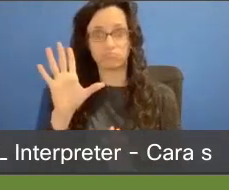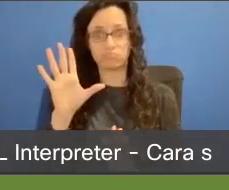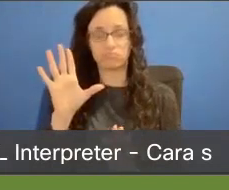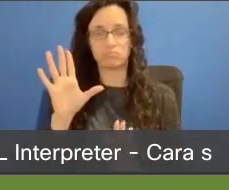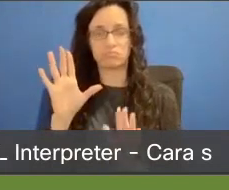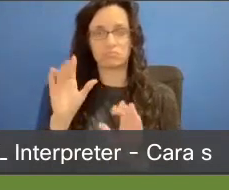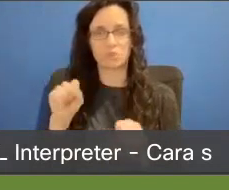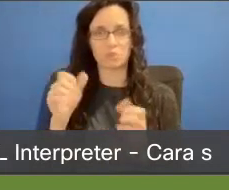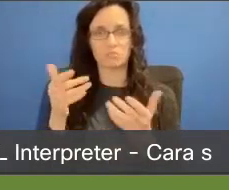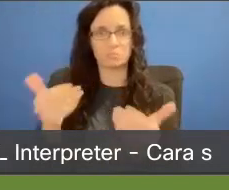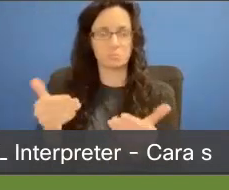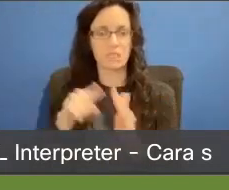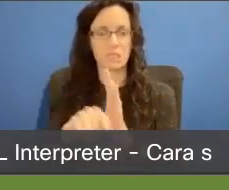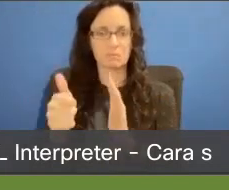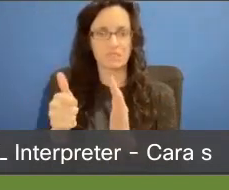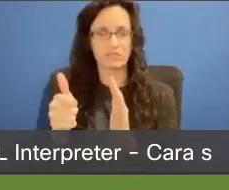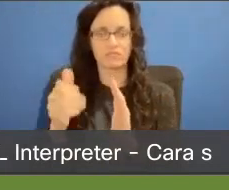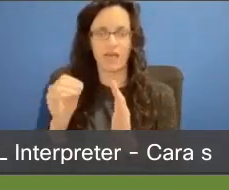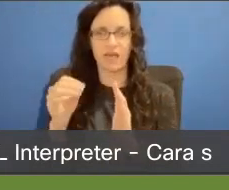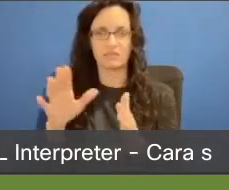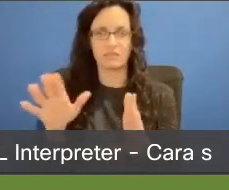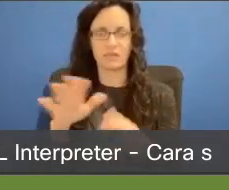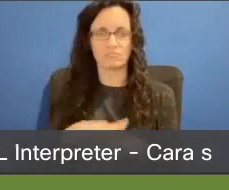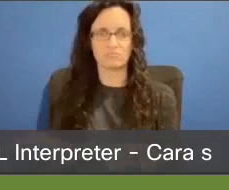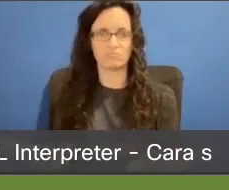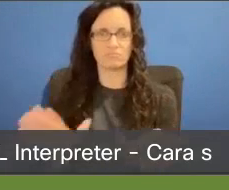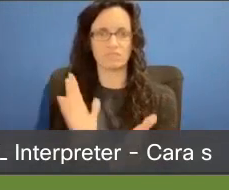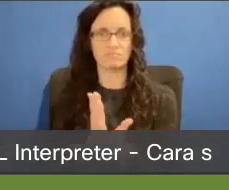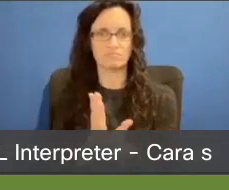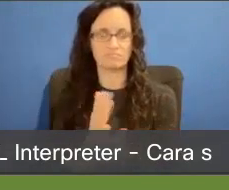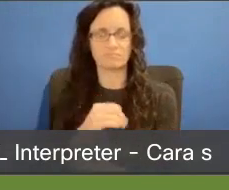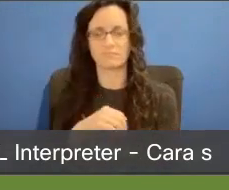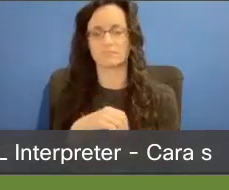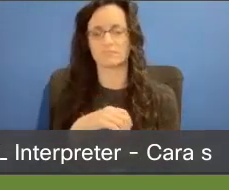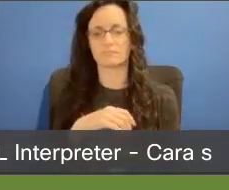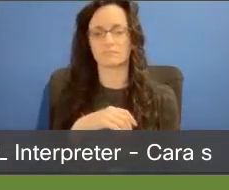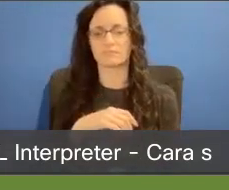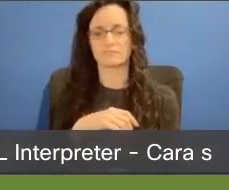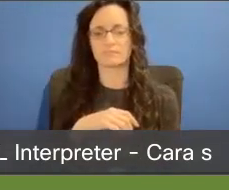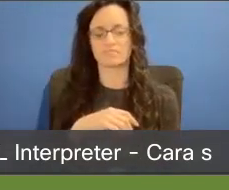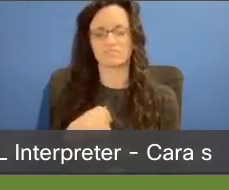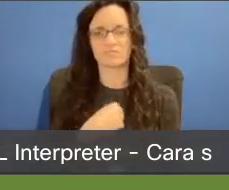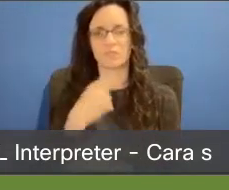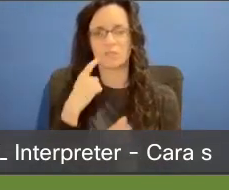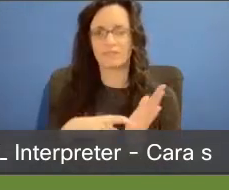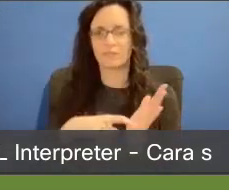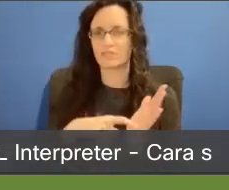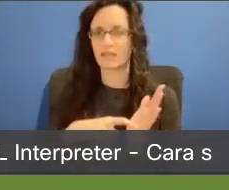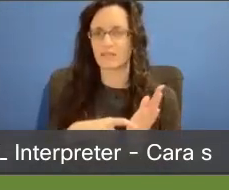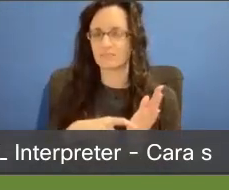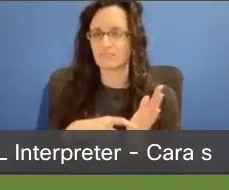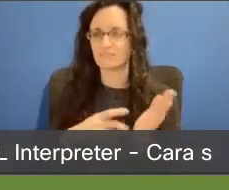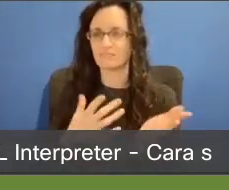in some ways, it's really functional for them. Part of our job is to acknowledge that, not to encourage it, but to acknowledge that we get it, right? And